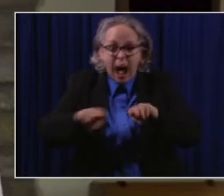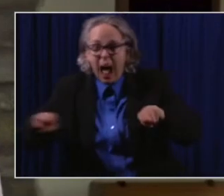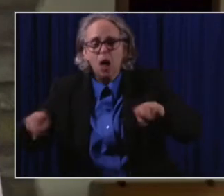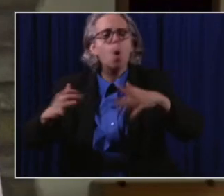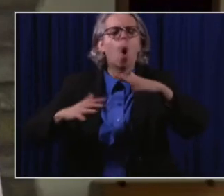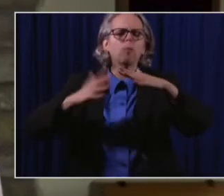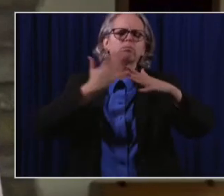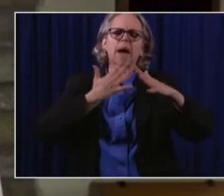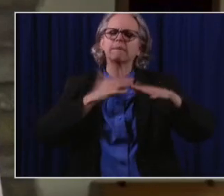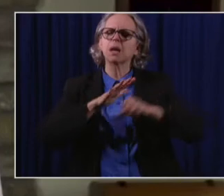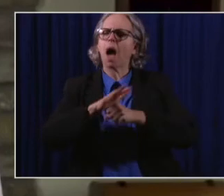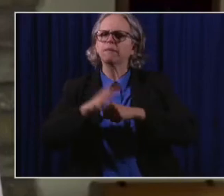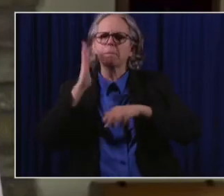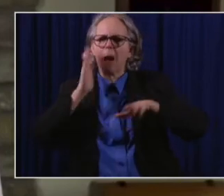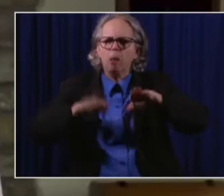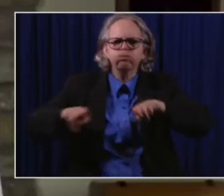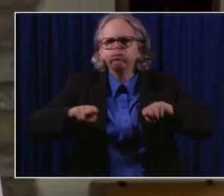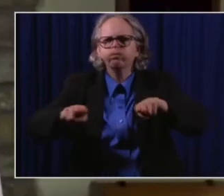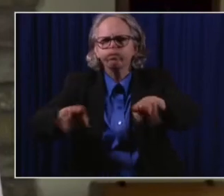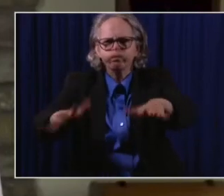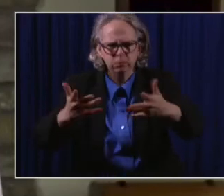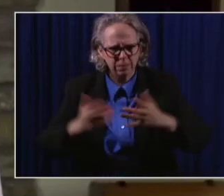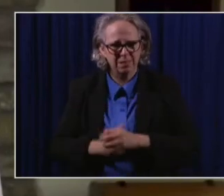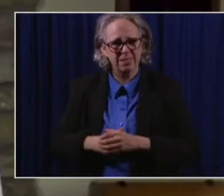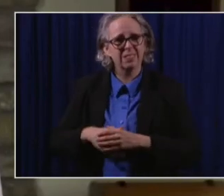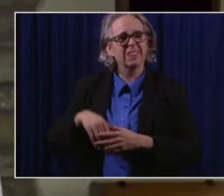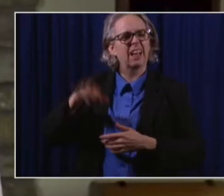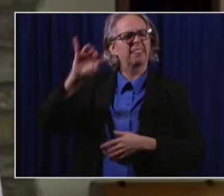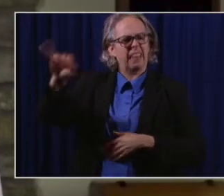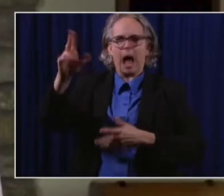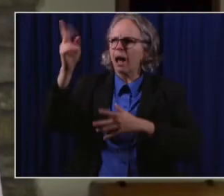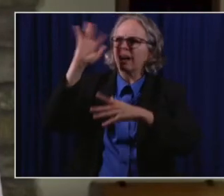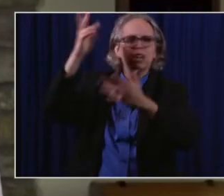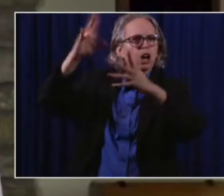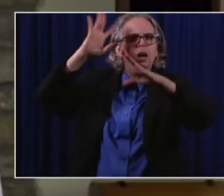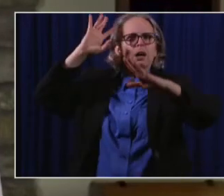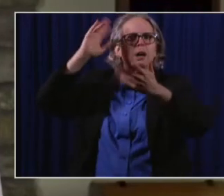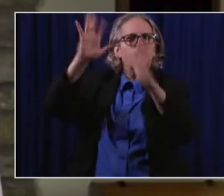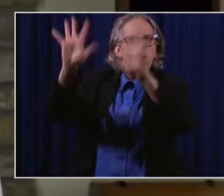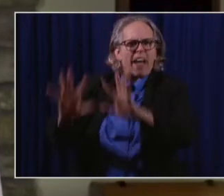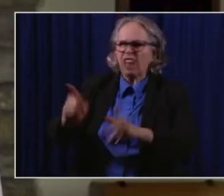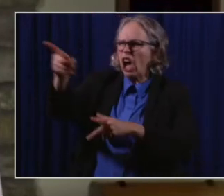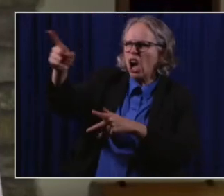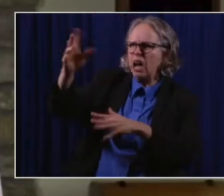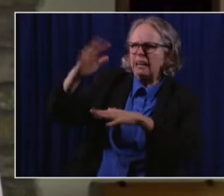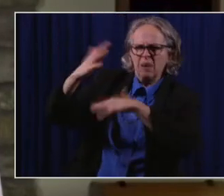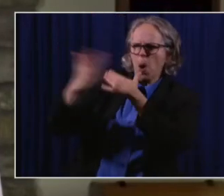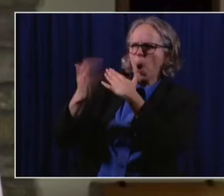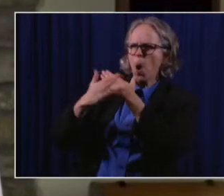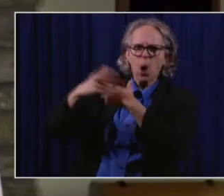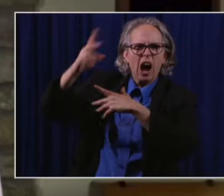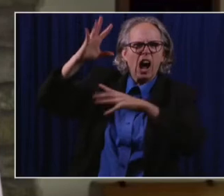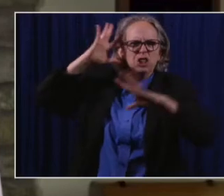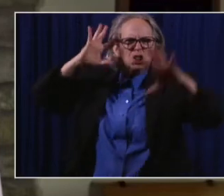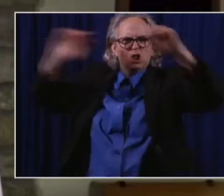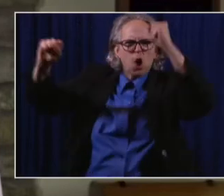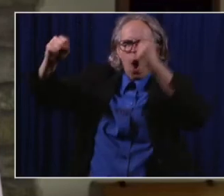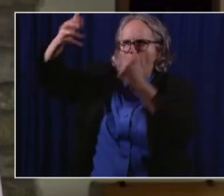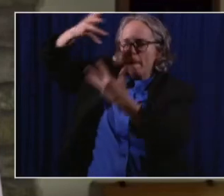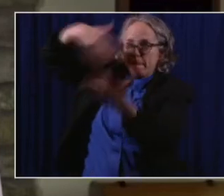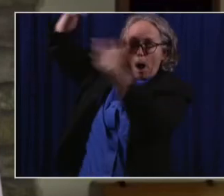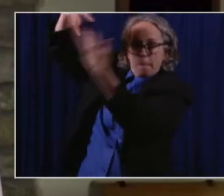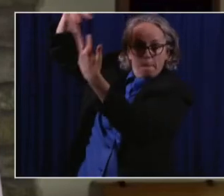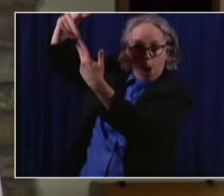In fact, that it's coming. We could be in for a very, very heavy storm. As